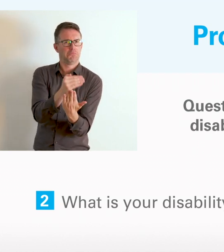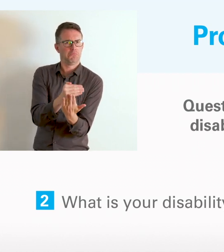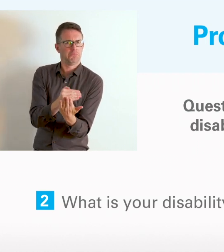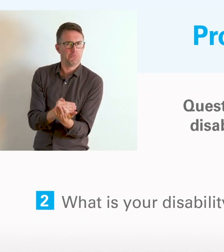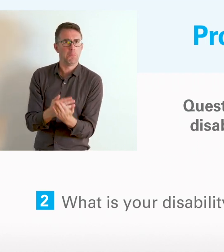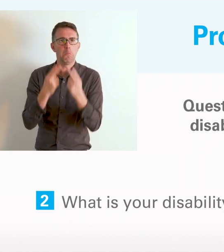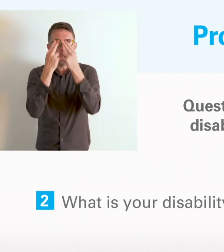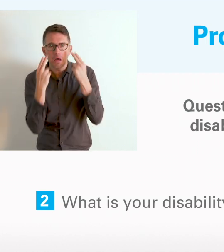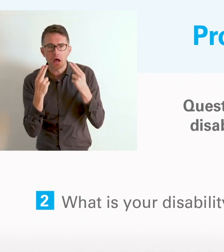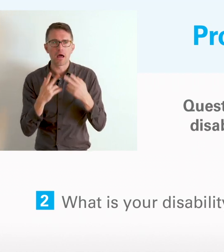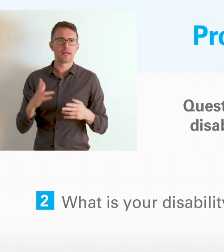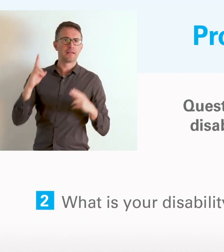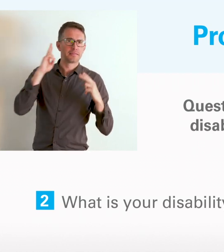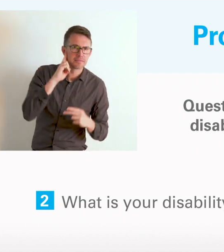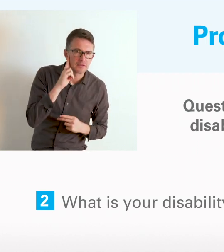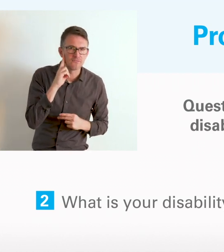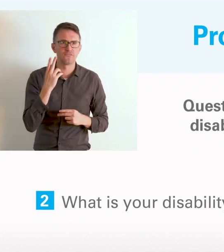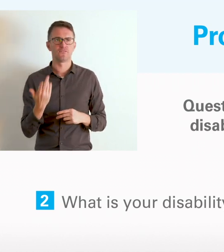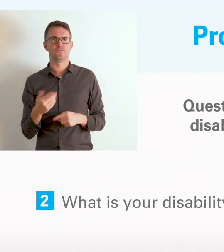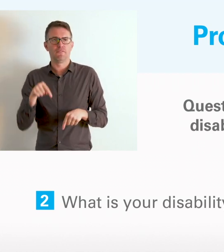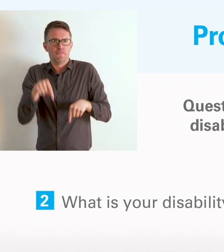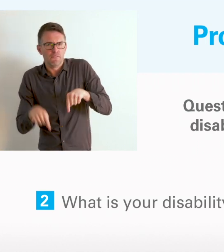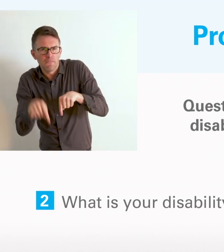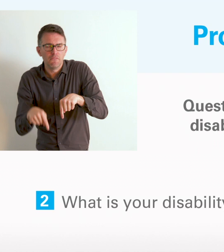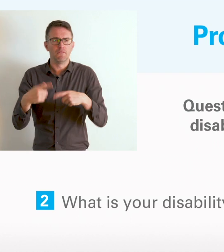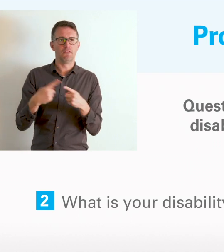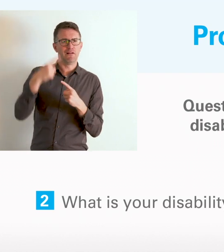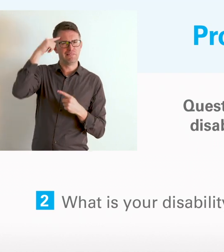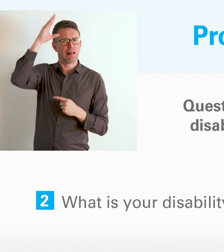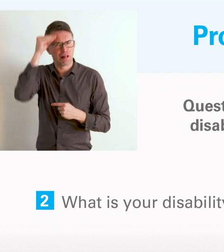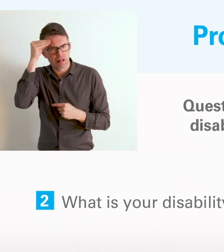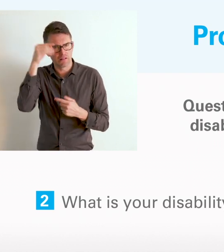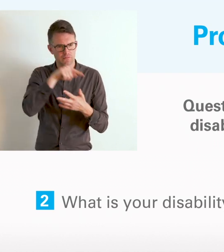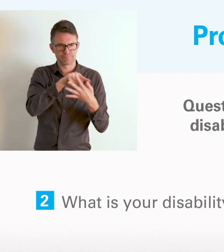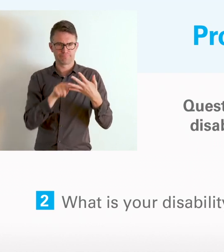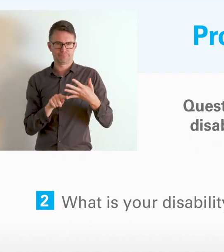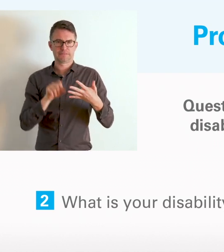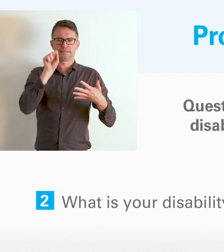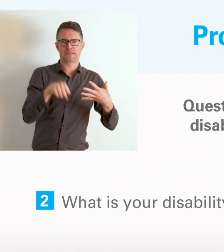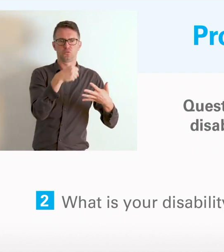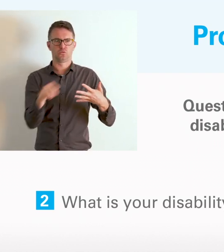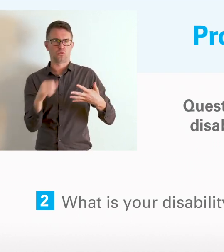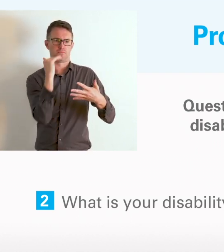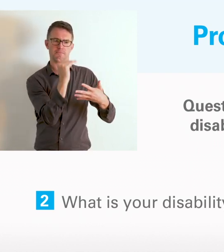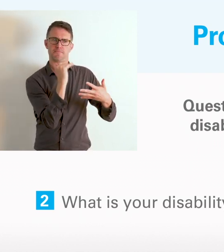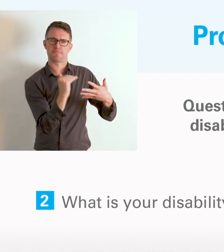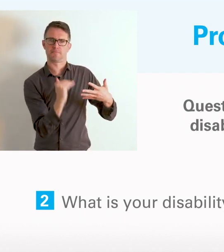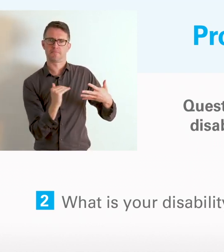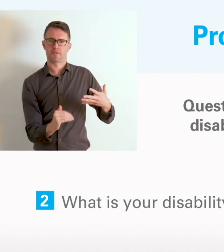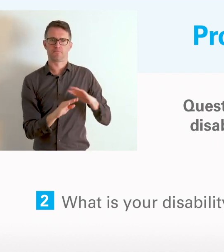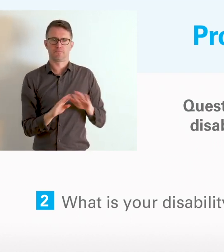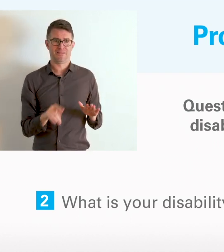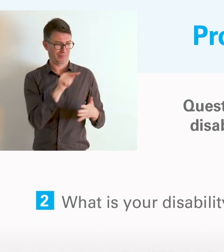like they refer to blindness or deafness or being crippled, terms that we wouldn't use today